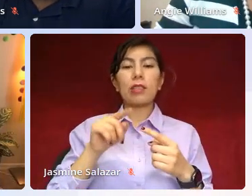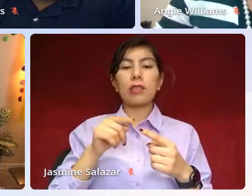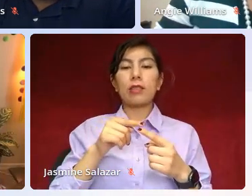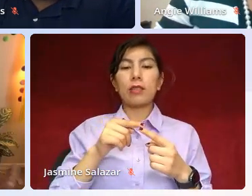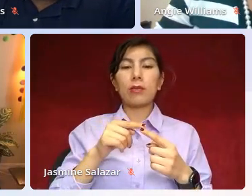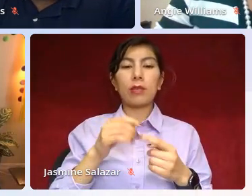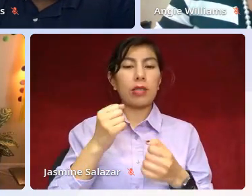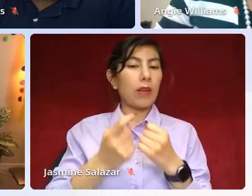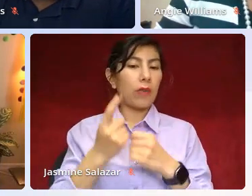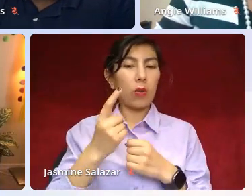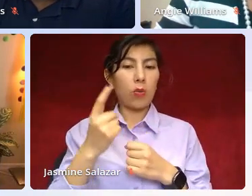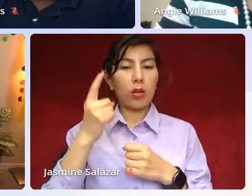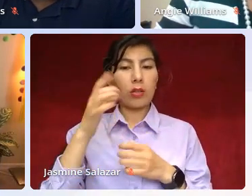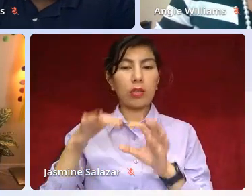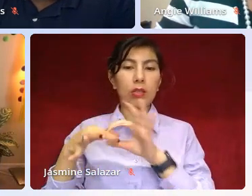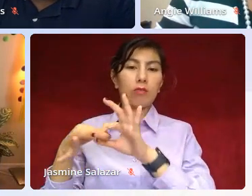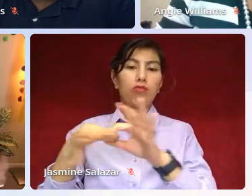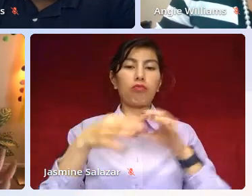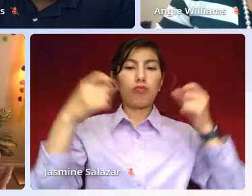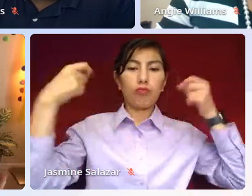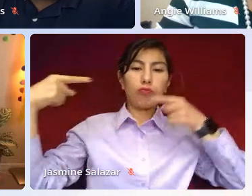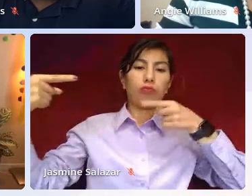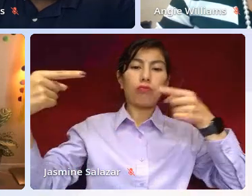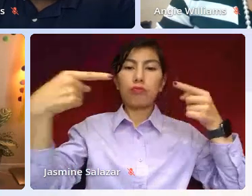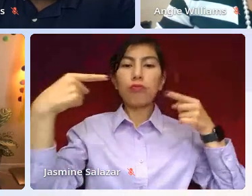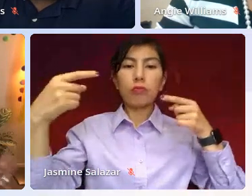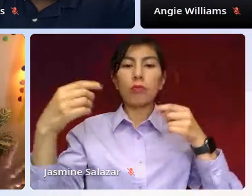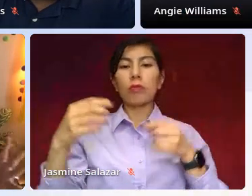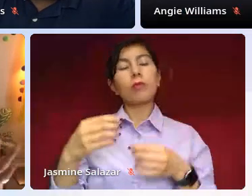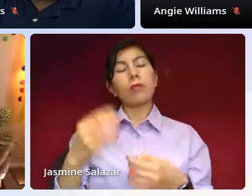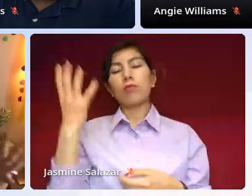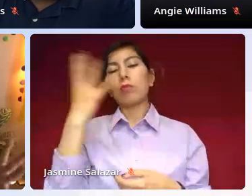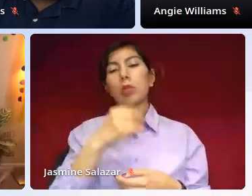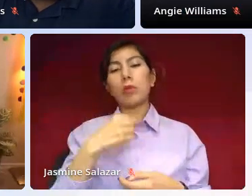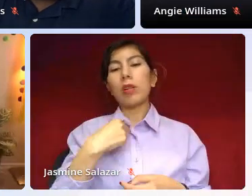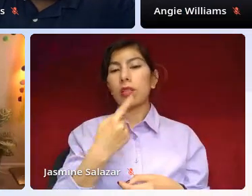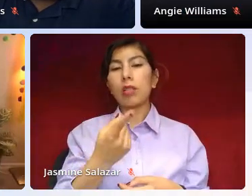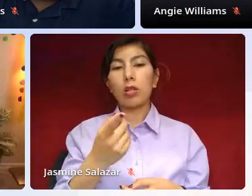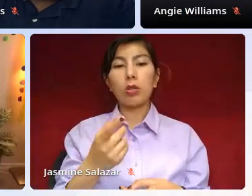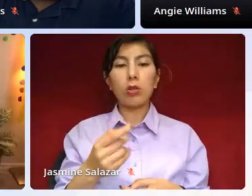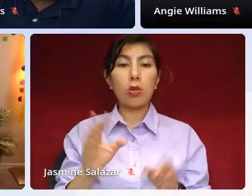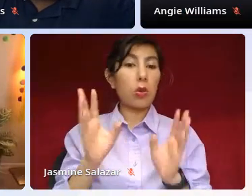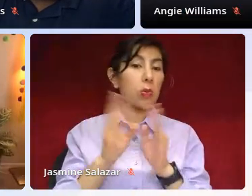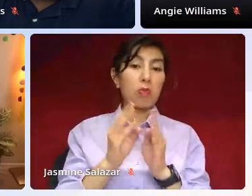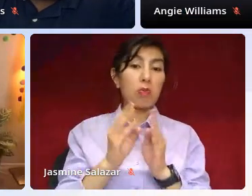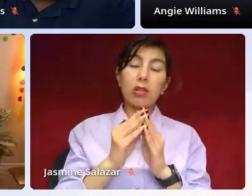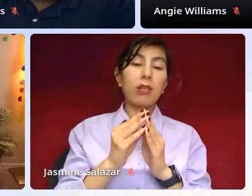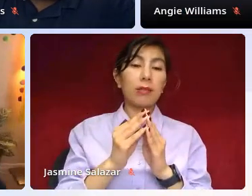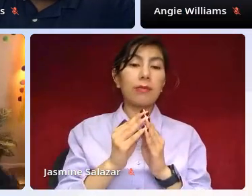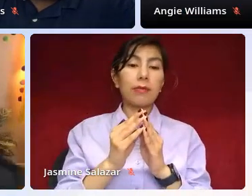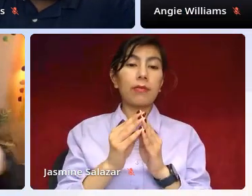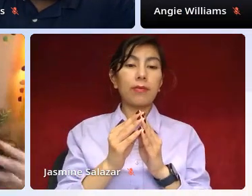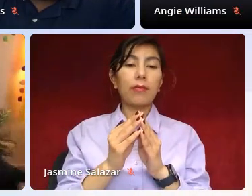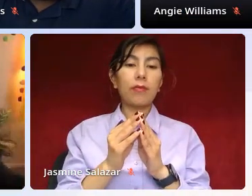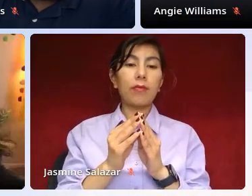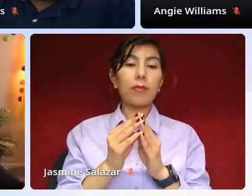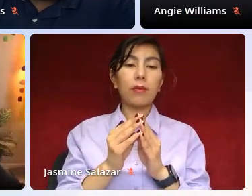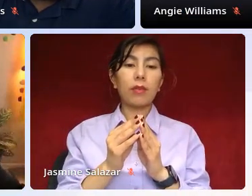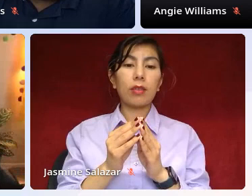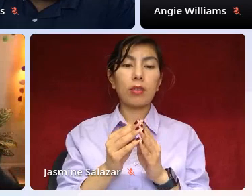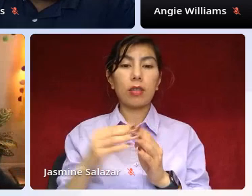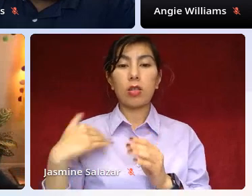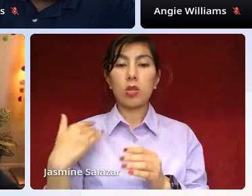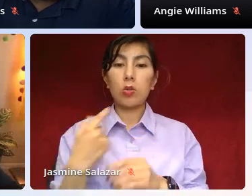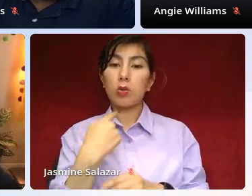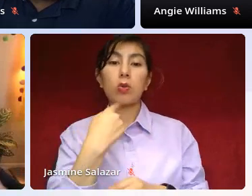everybody is in harmony, and it's beautiful. I can tell you meetings where, youth spoke out